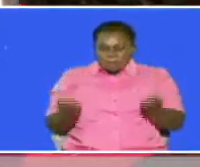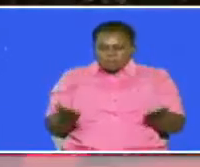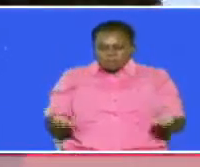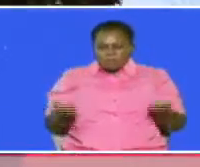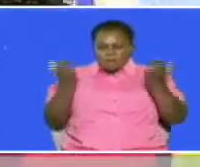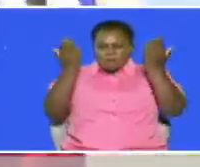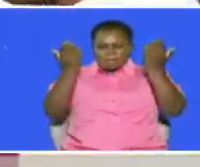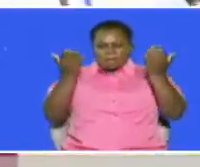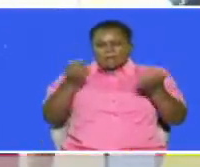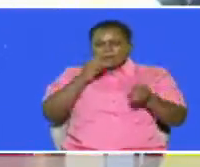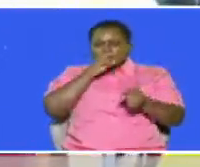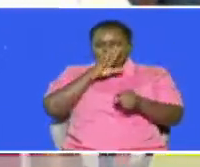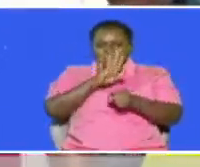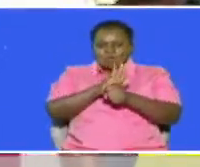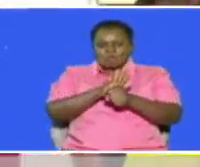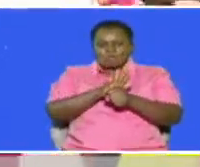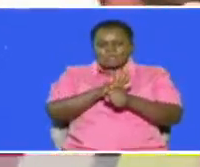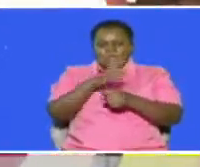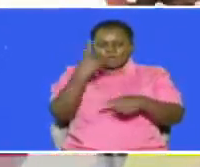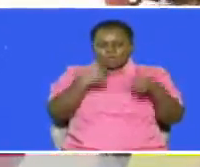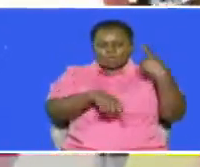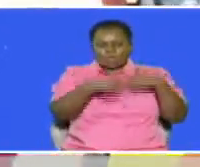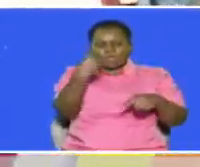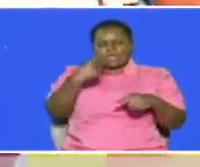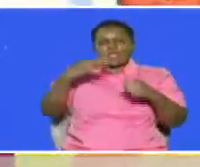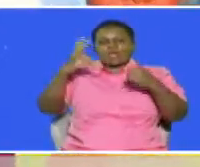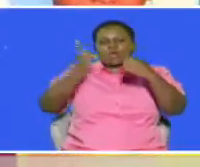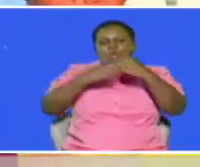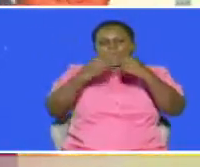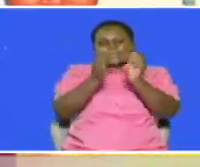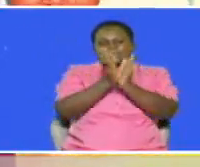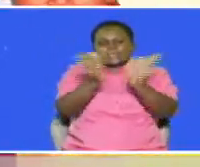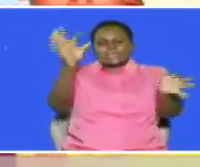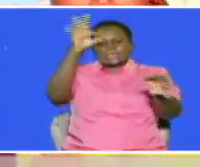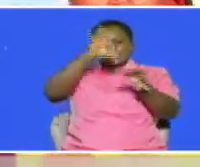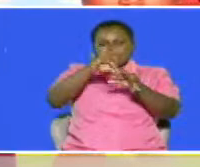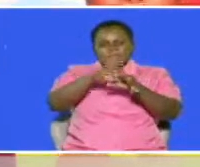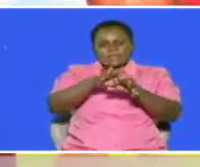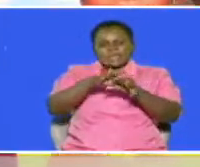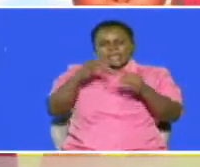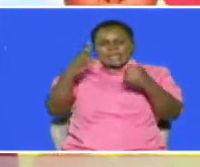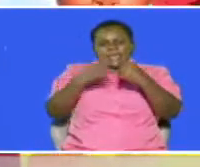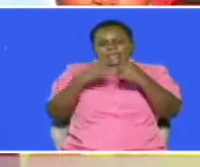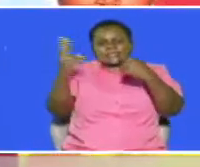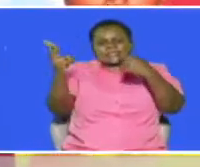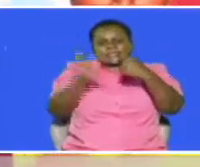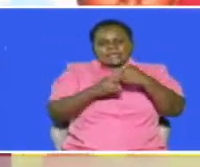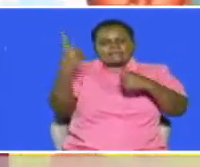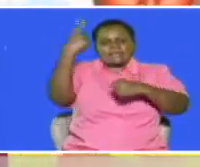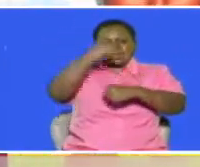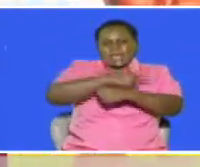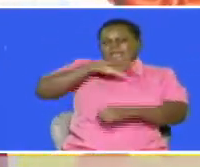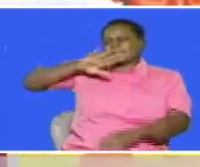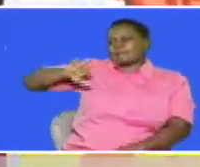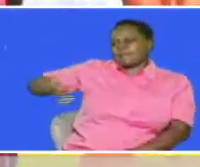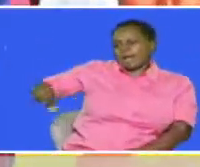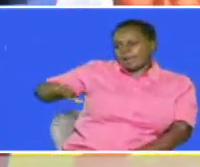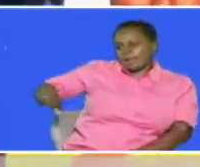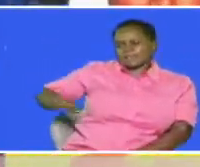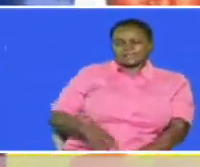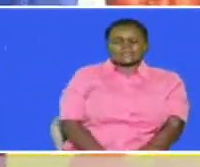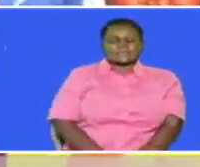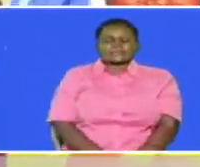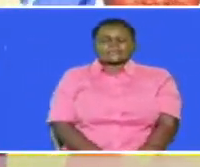economics, promising to deliver six-phase victory in the August 9 general election that is only 87 days away. Emmanuel To, KTN